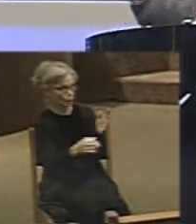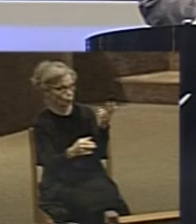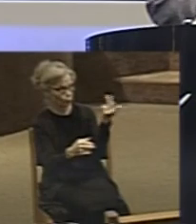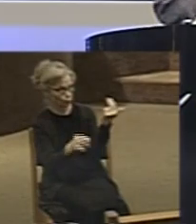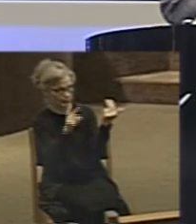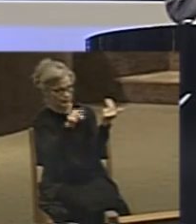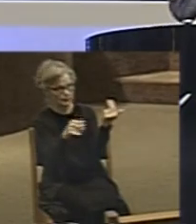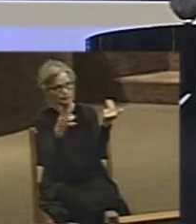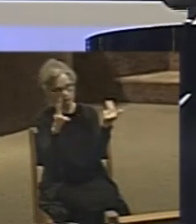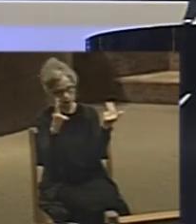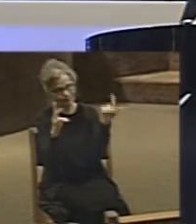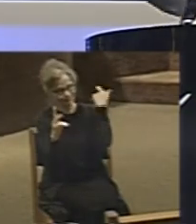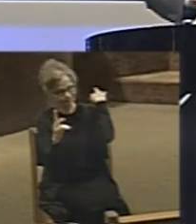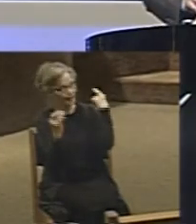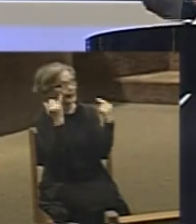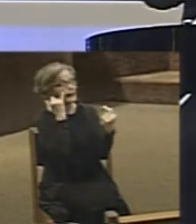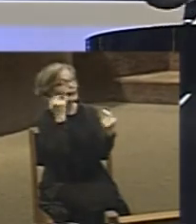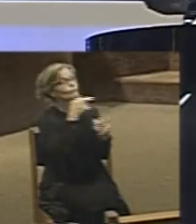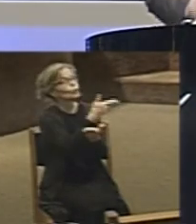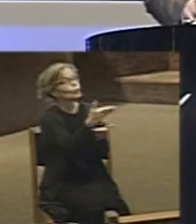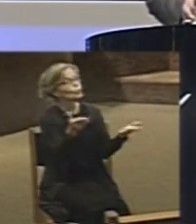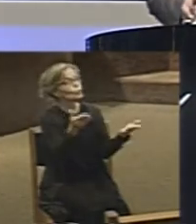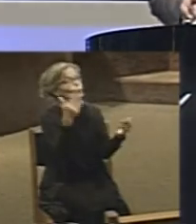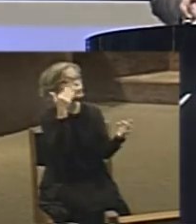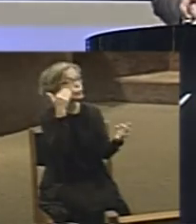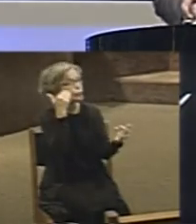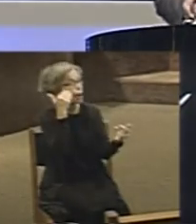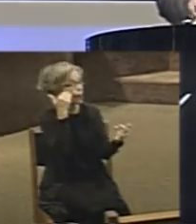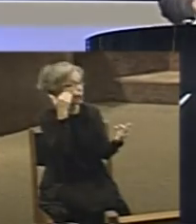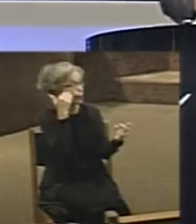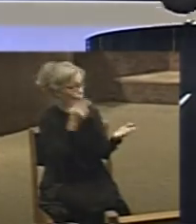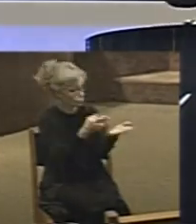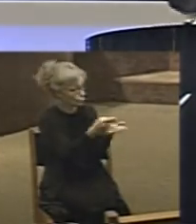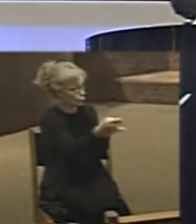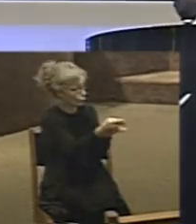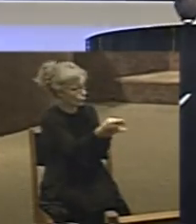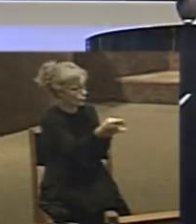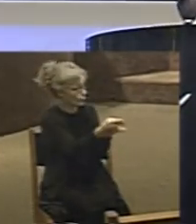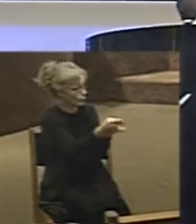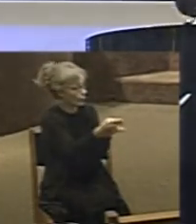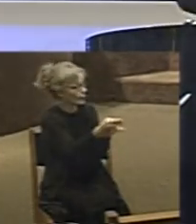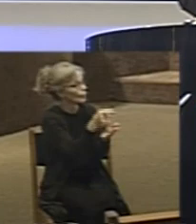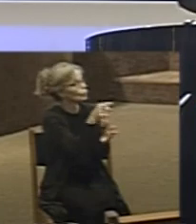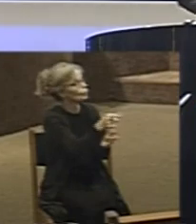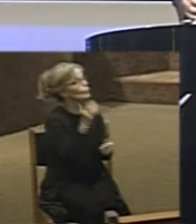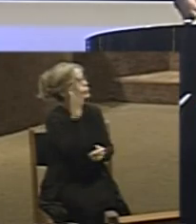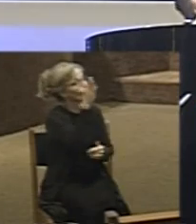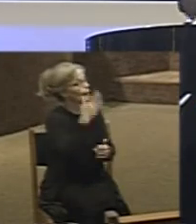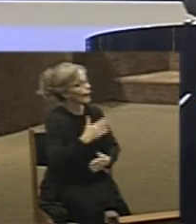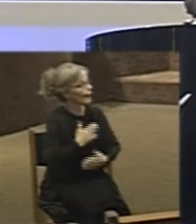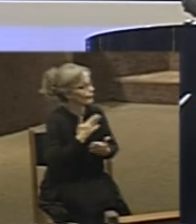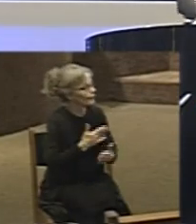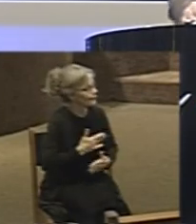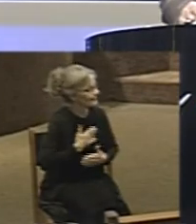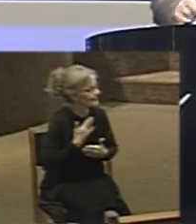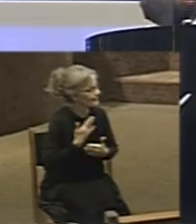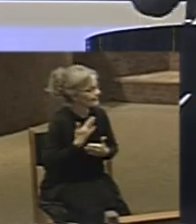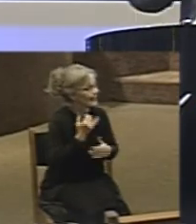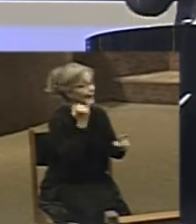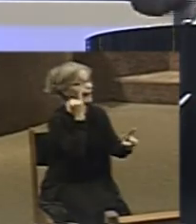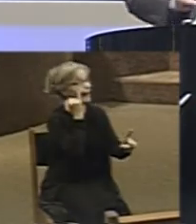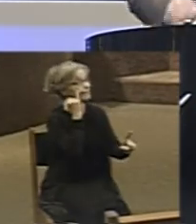if ye know these things, happy are ye if